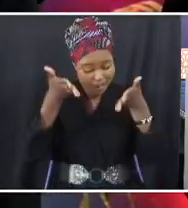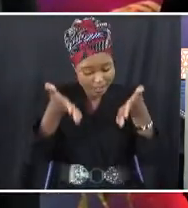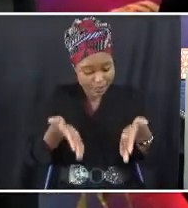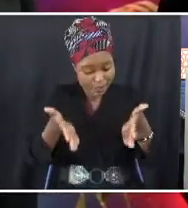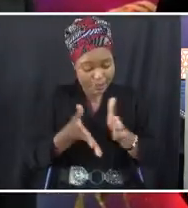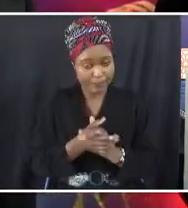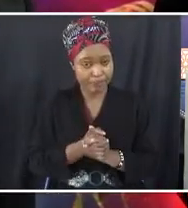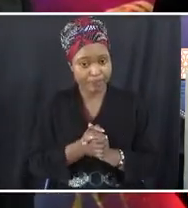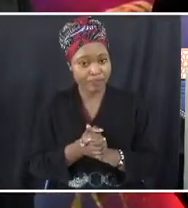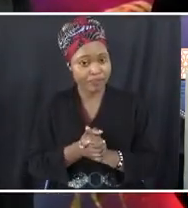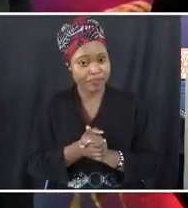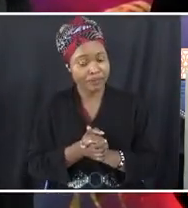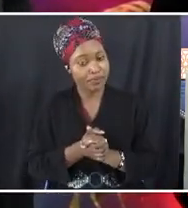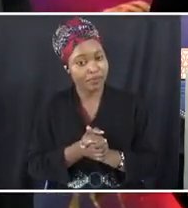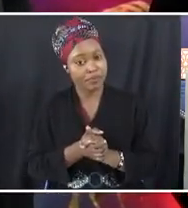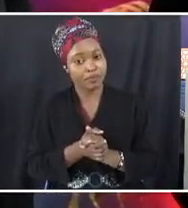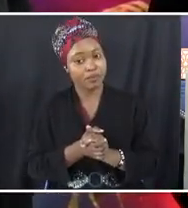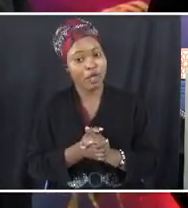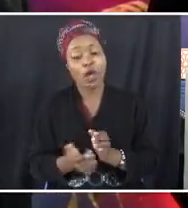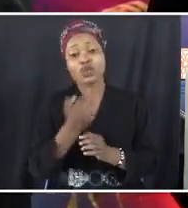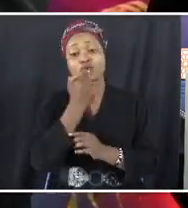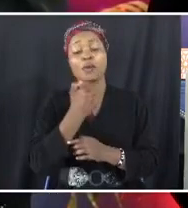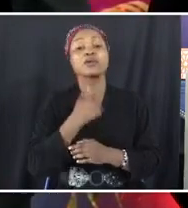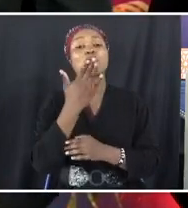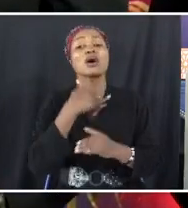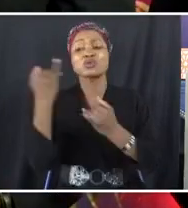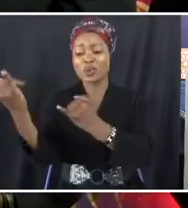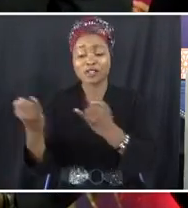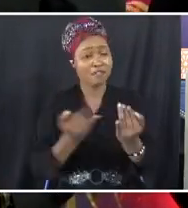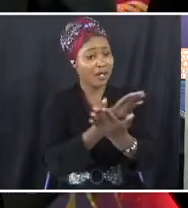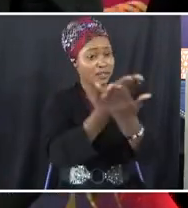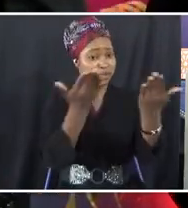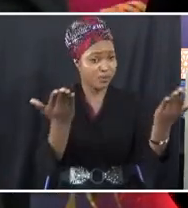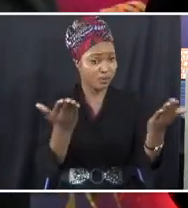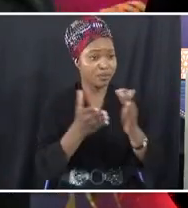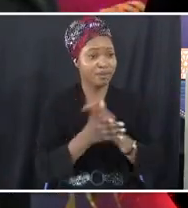time? And I want to invite you to